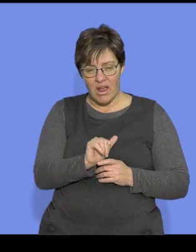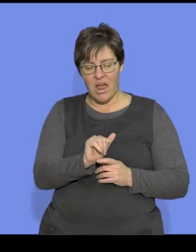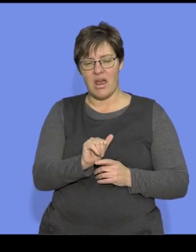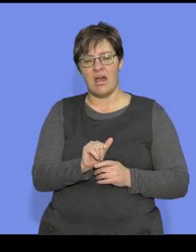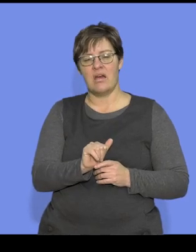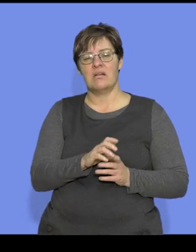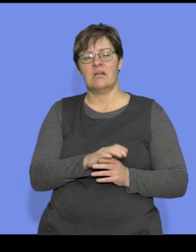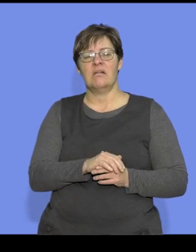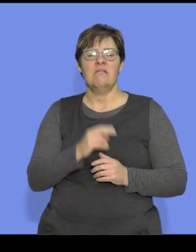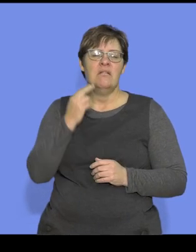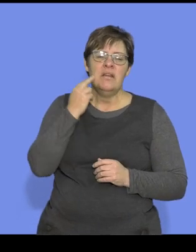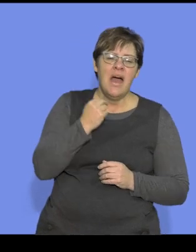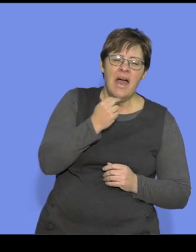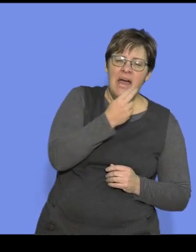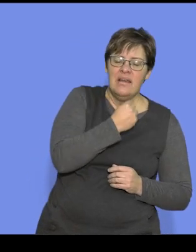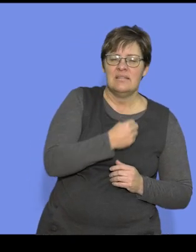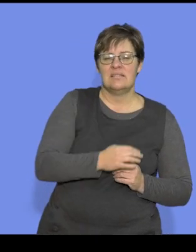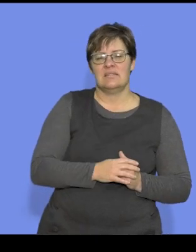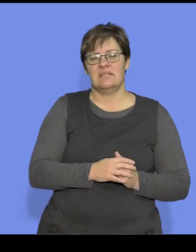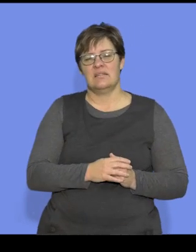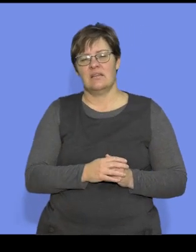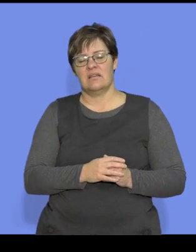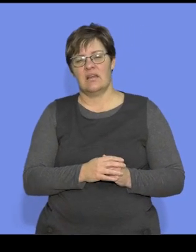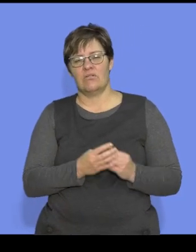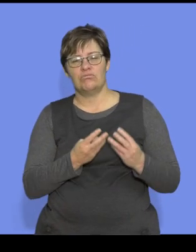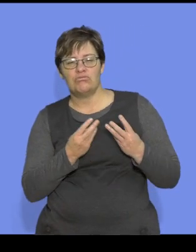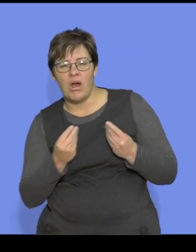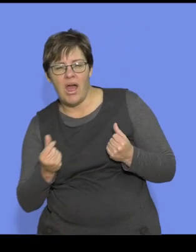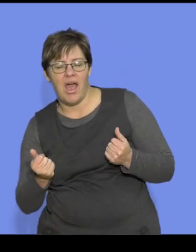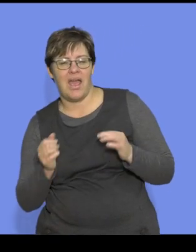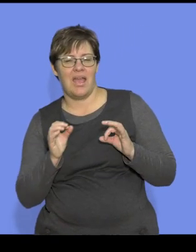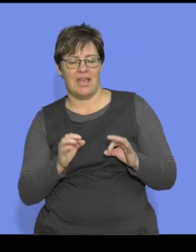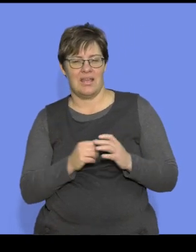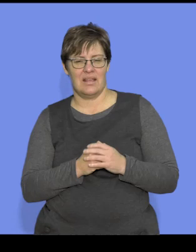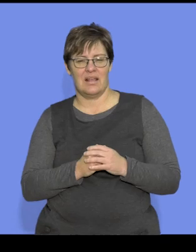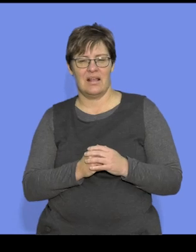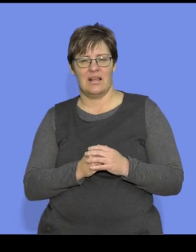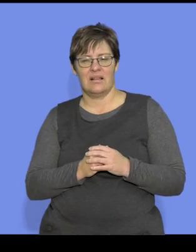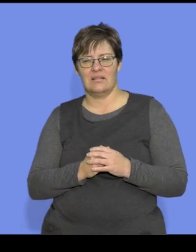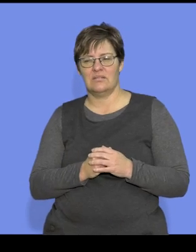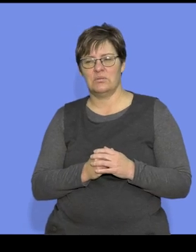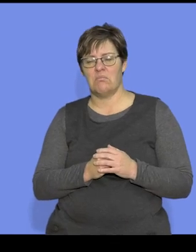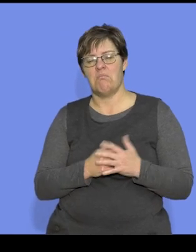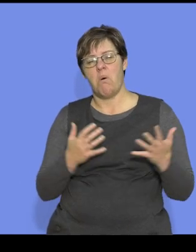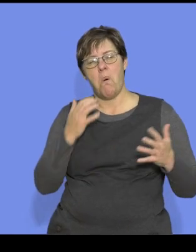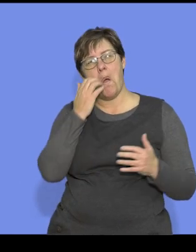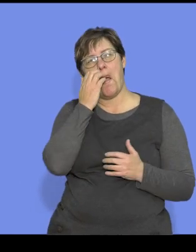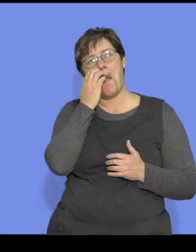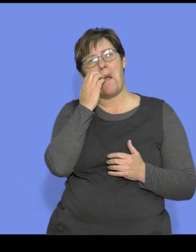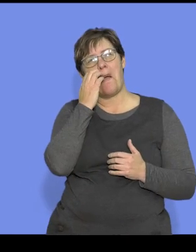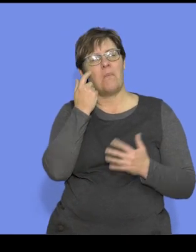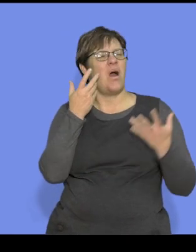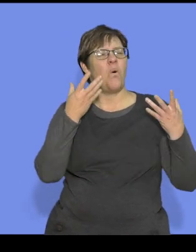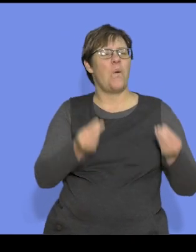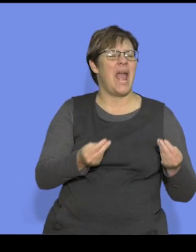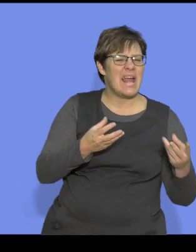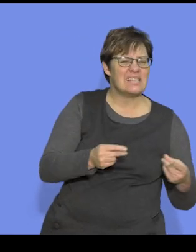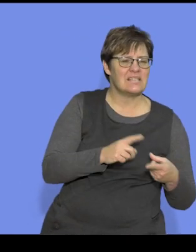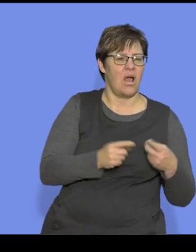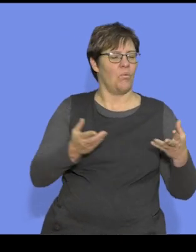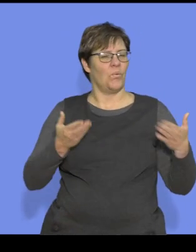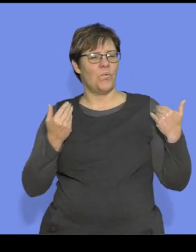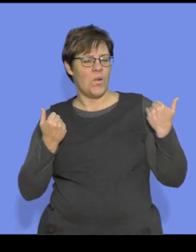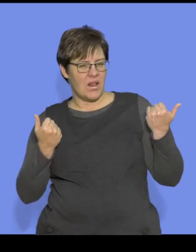used to be quite nice and right dry. There was actually, I lied, it was actually more wetter, it